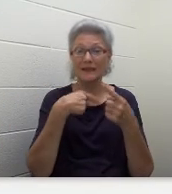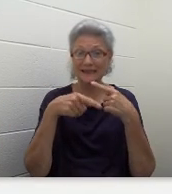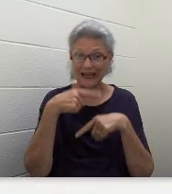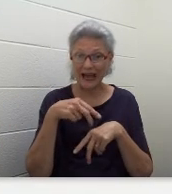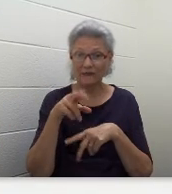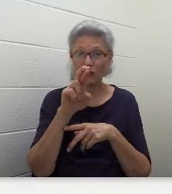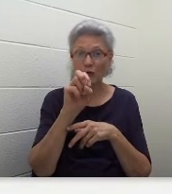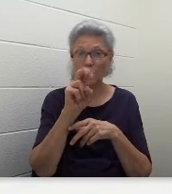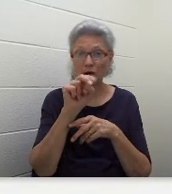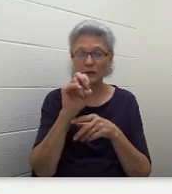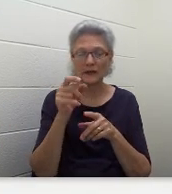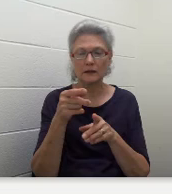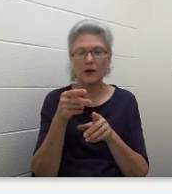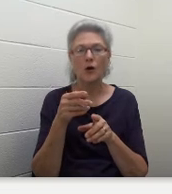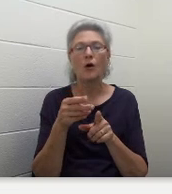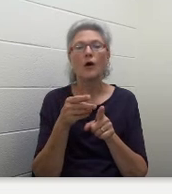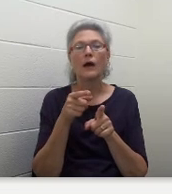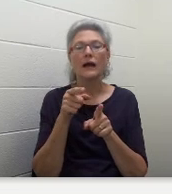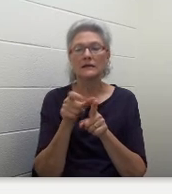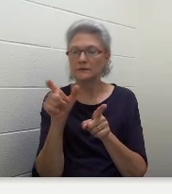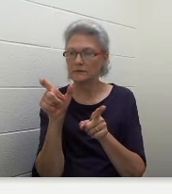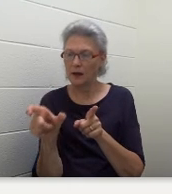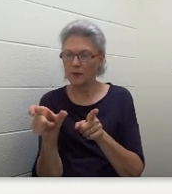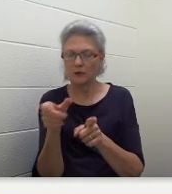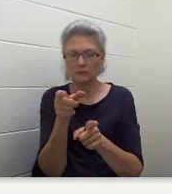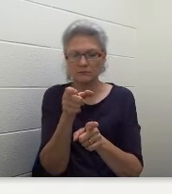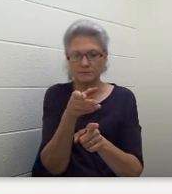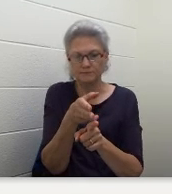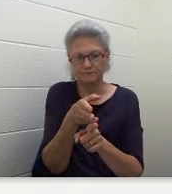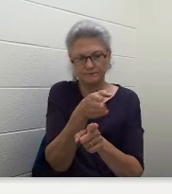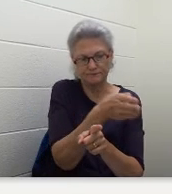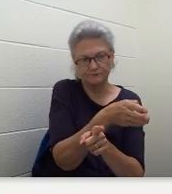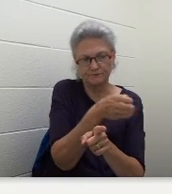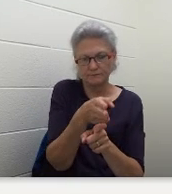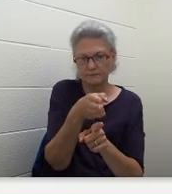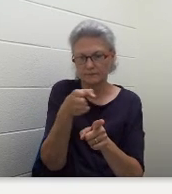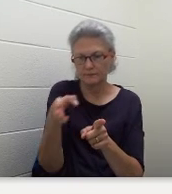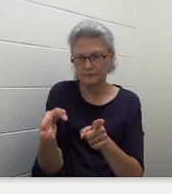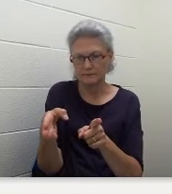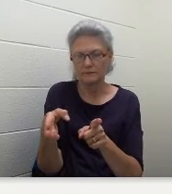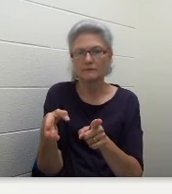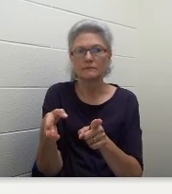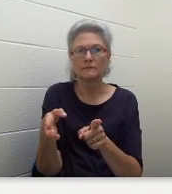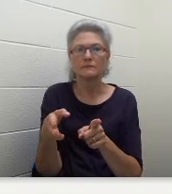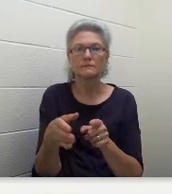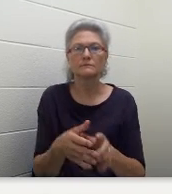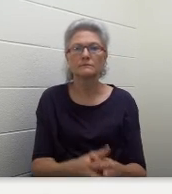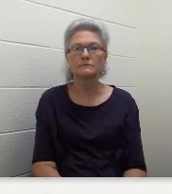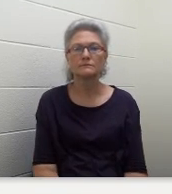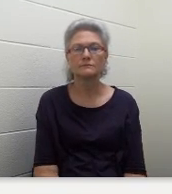on my drawing tool. I'm going to draw myself a number line.